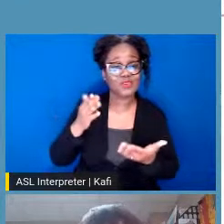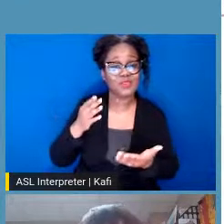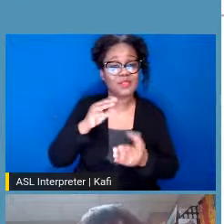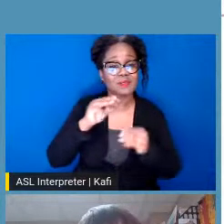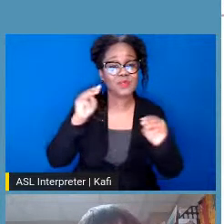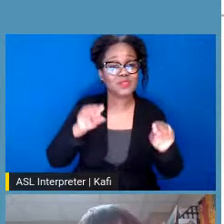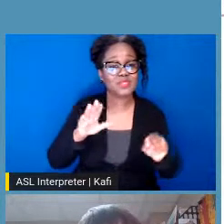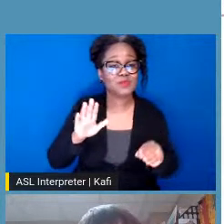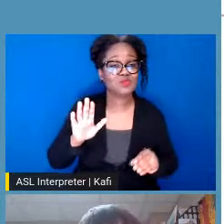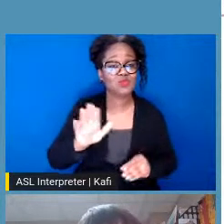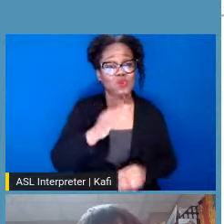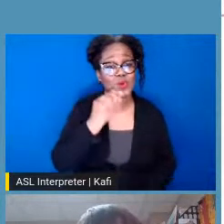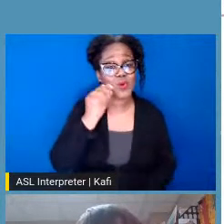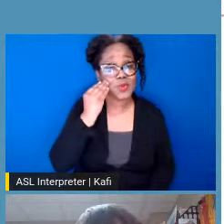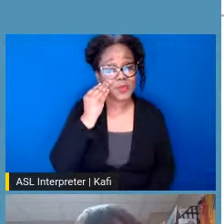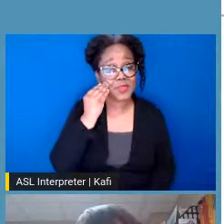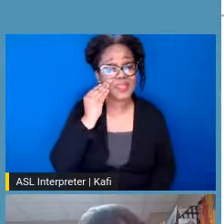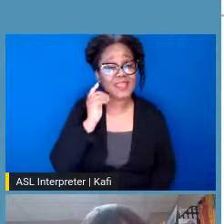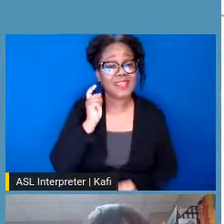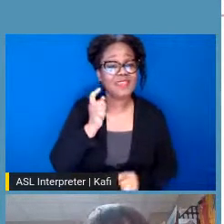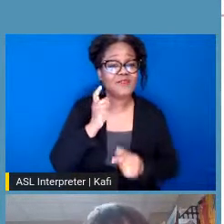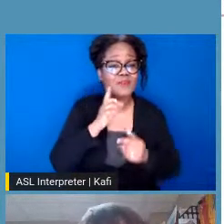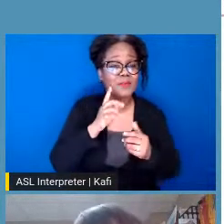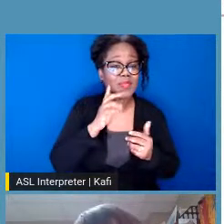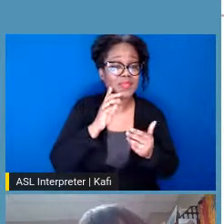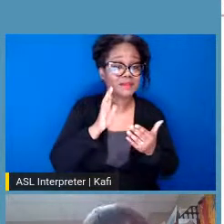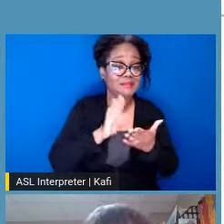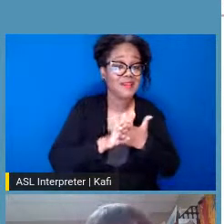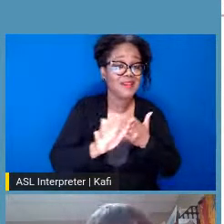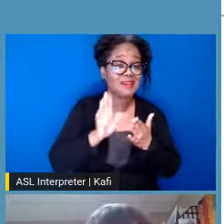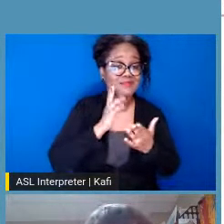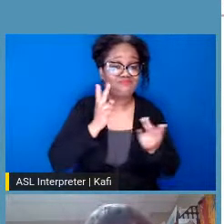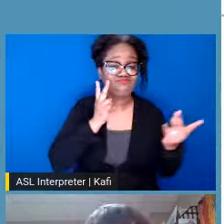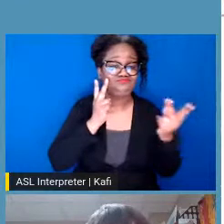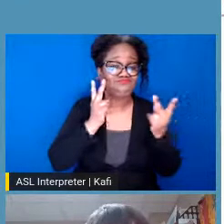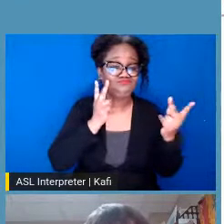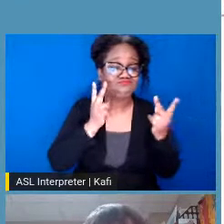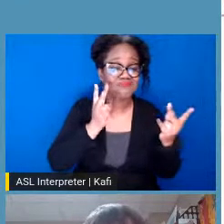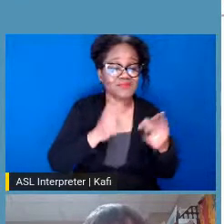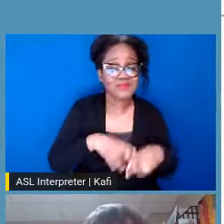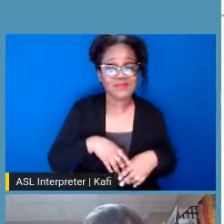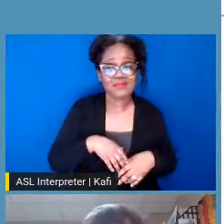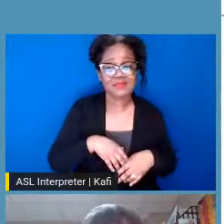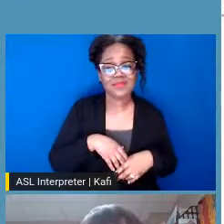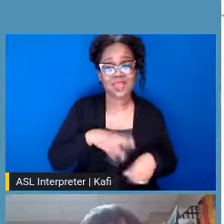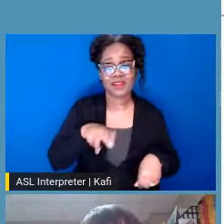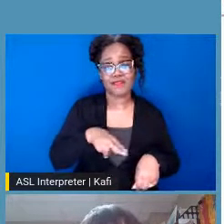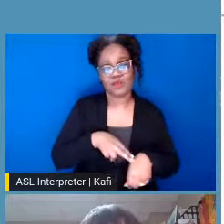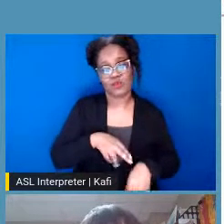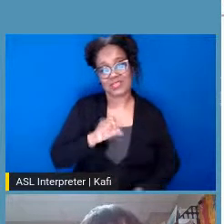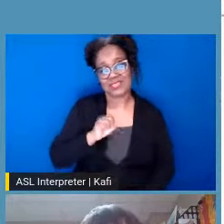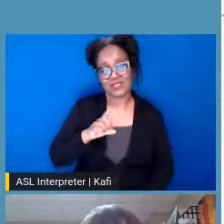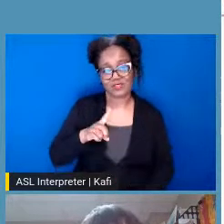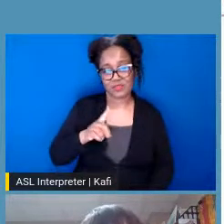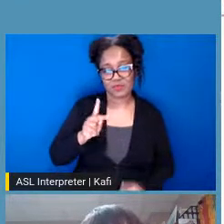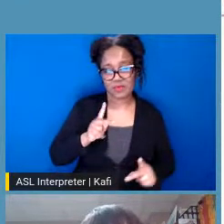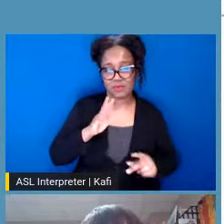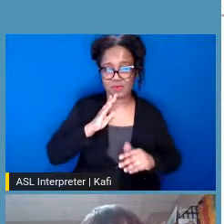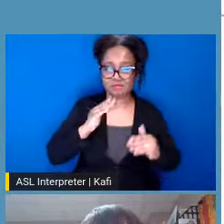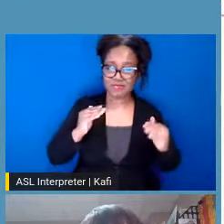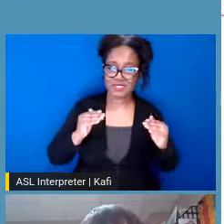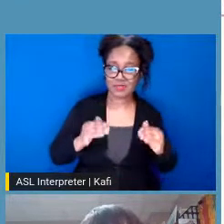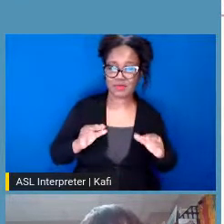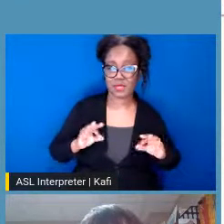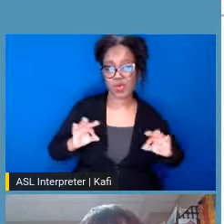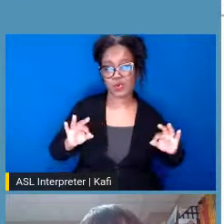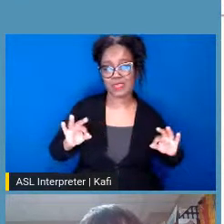And as always, our South Dakota kind of folksy, low-key, but quality style coming